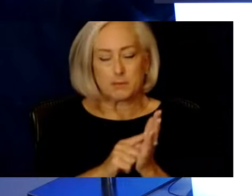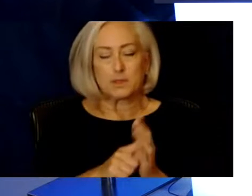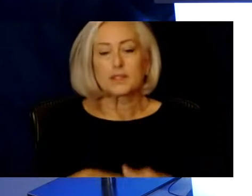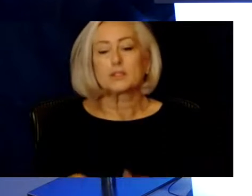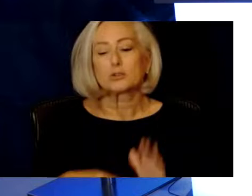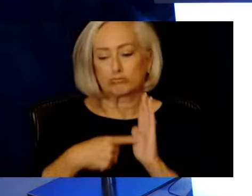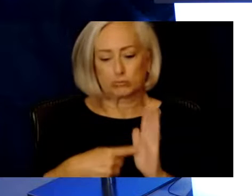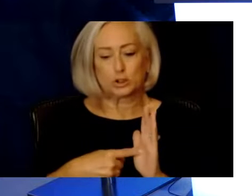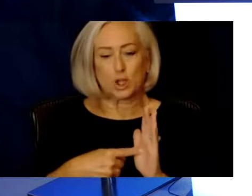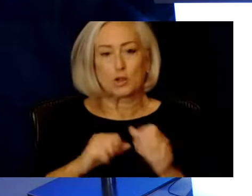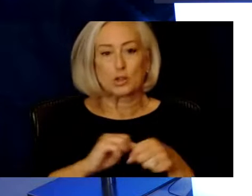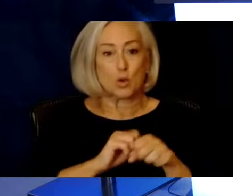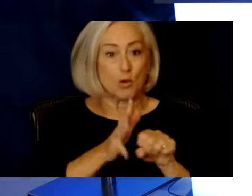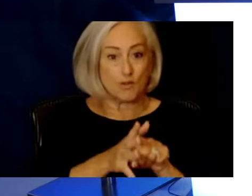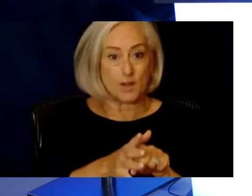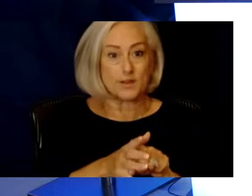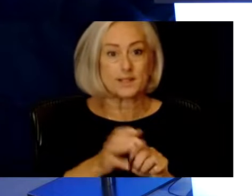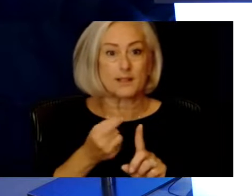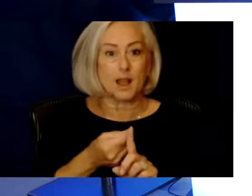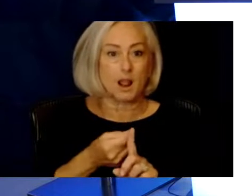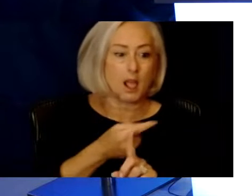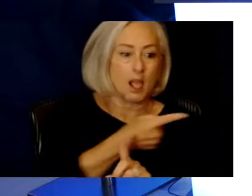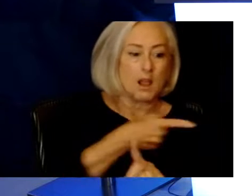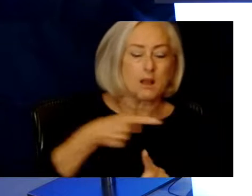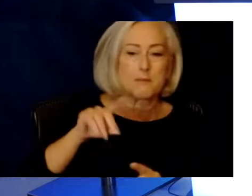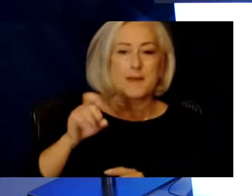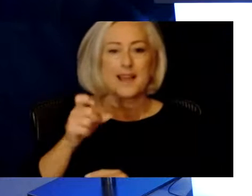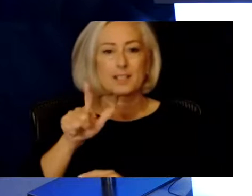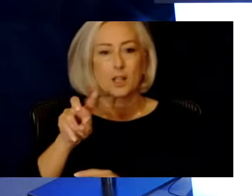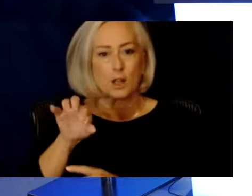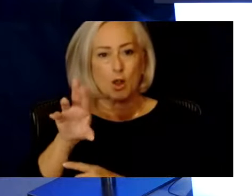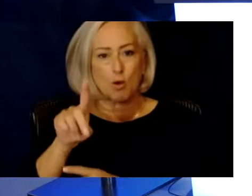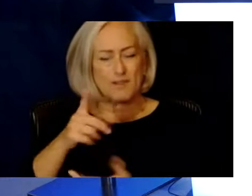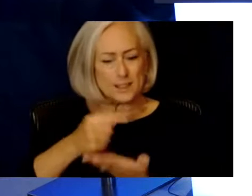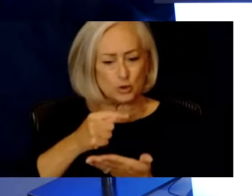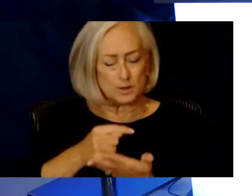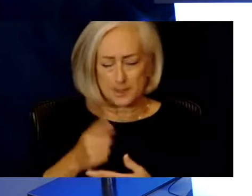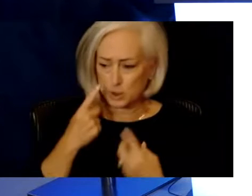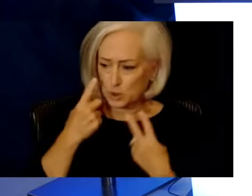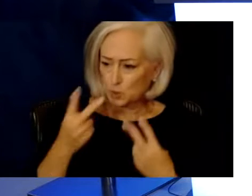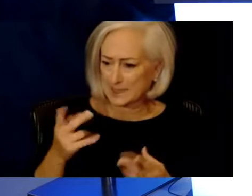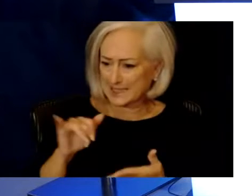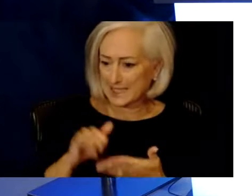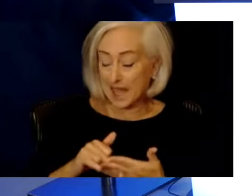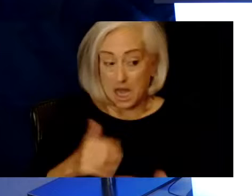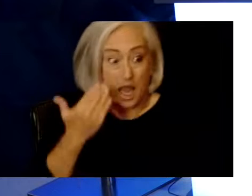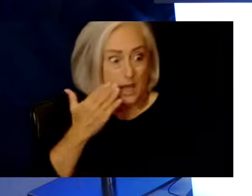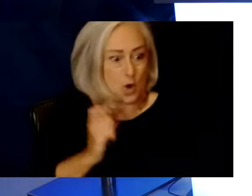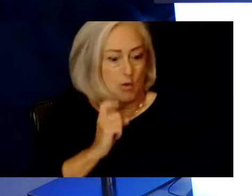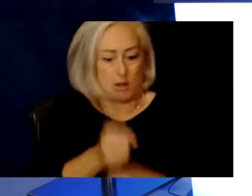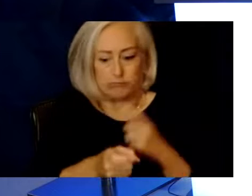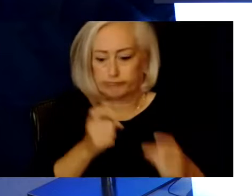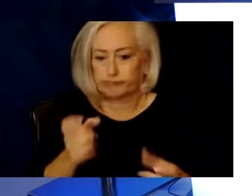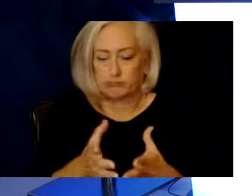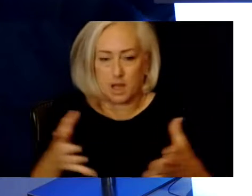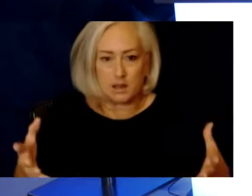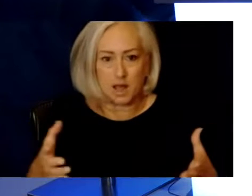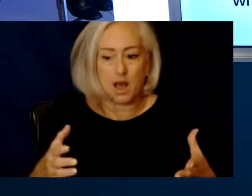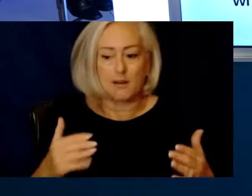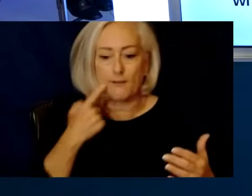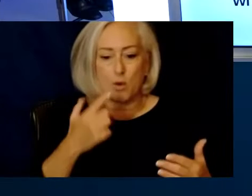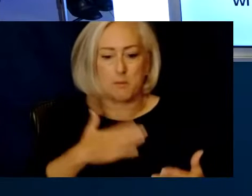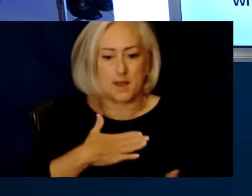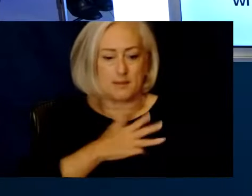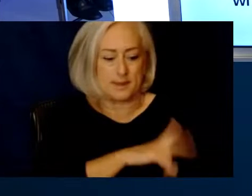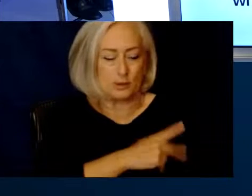evade Paxlovid, the COVID-19 treatment. Are we seeing much of that? Because I know we prescribe it a lot. I've used it a fair amount for patients, and